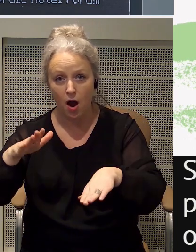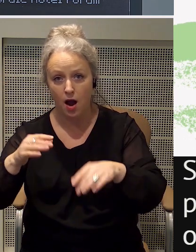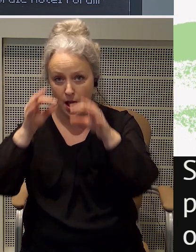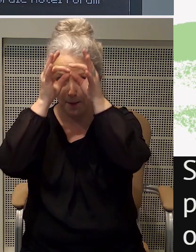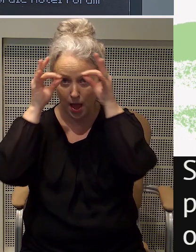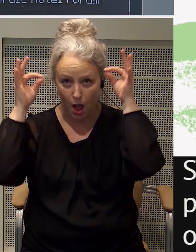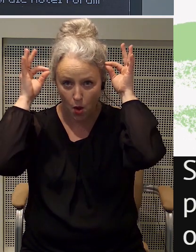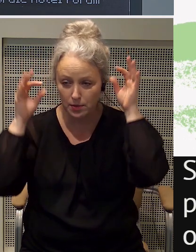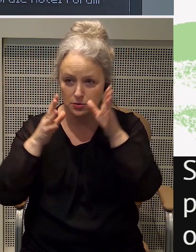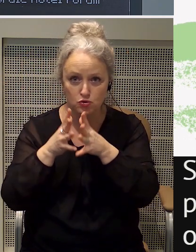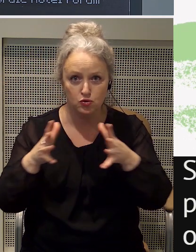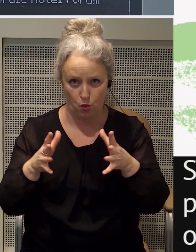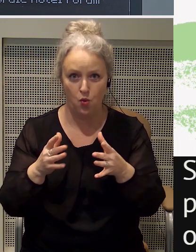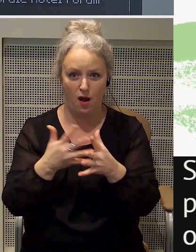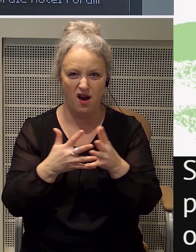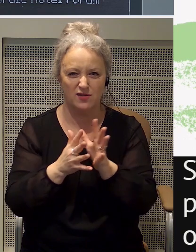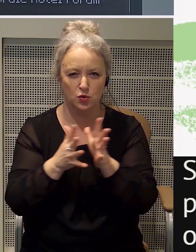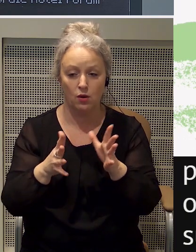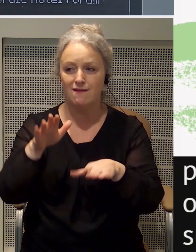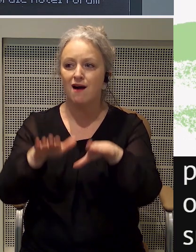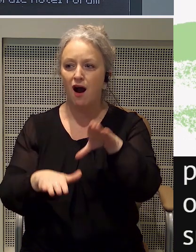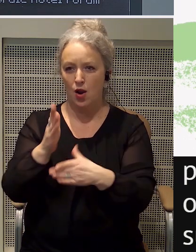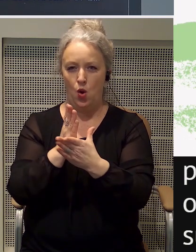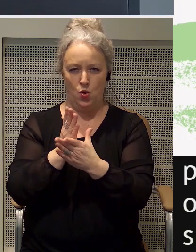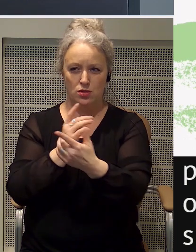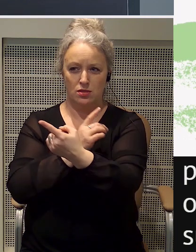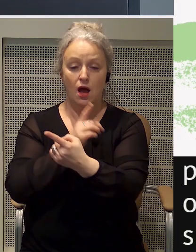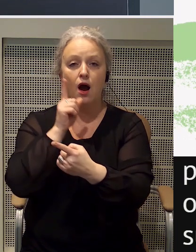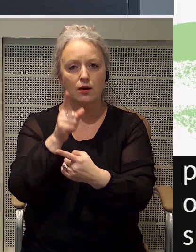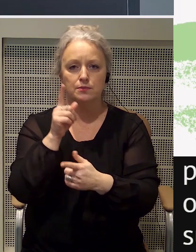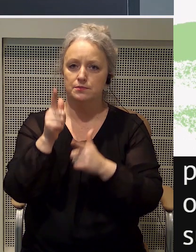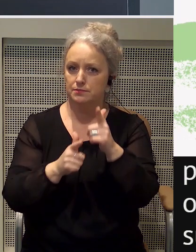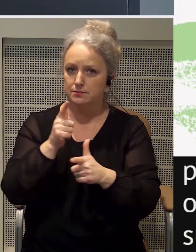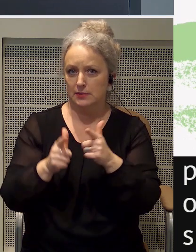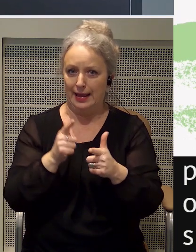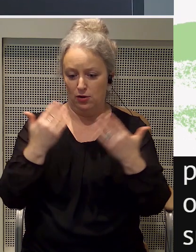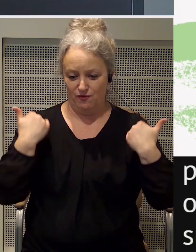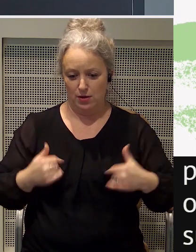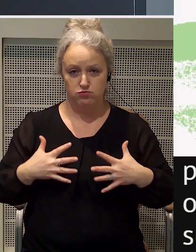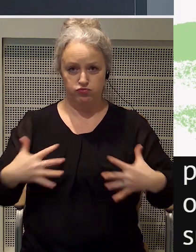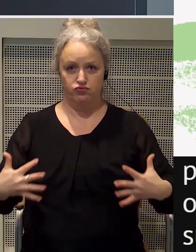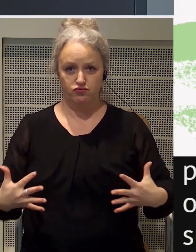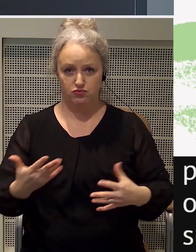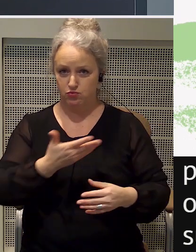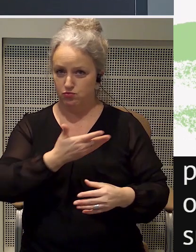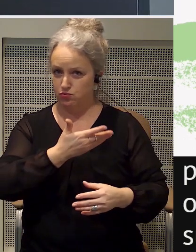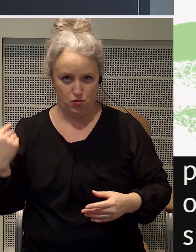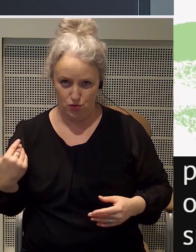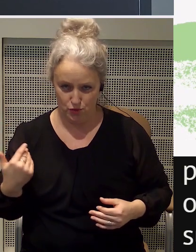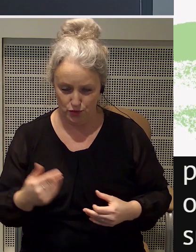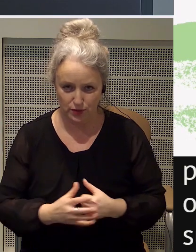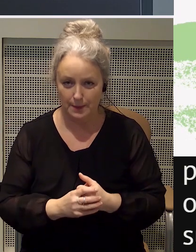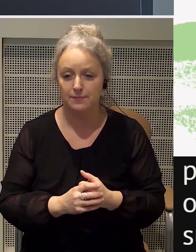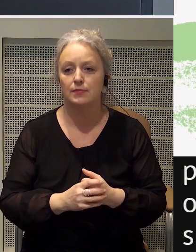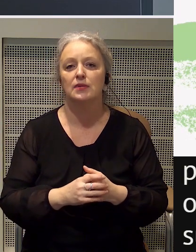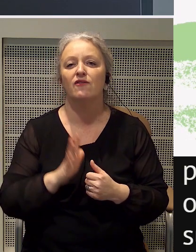actually, everything was bigger than normal, especially his weight. But he didn't